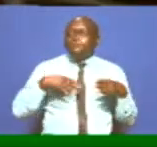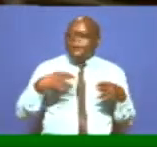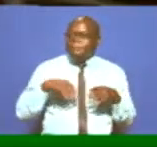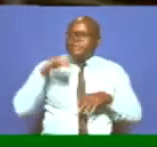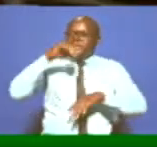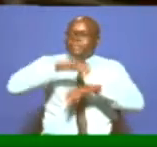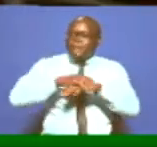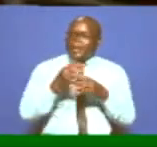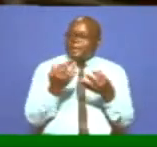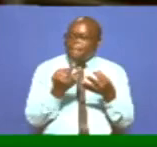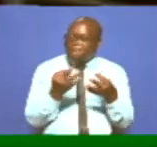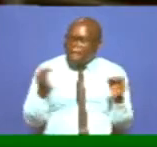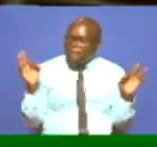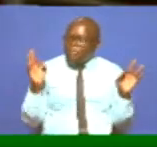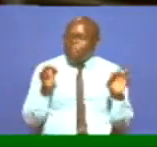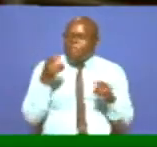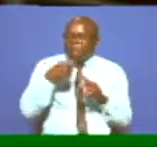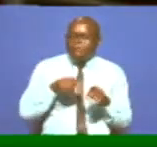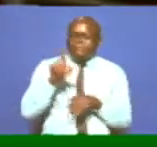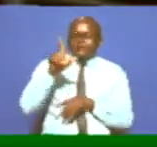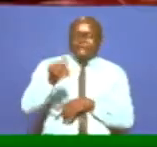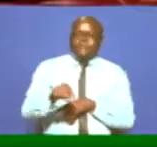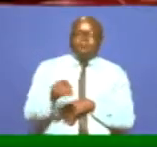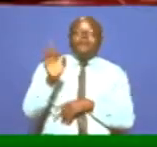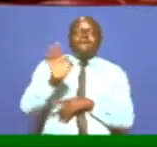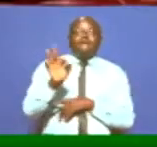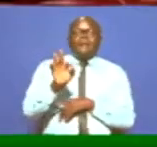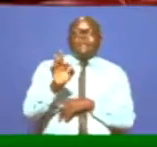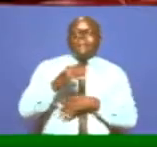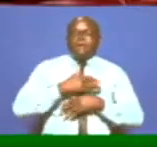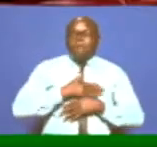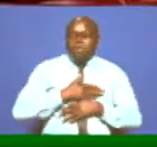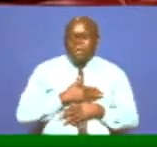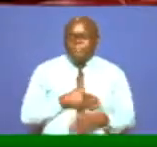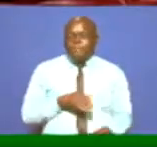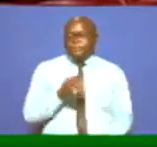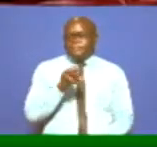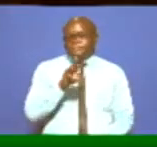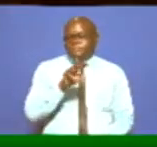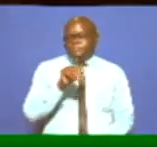kwa mambo ya fertilizer. Asante Bwana Speaker. Honorable Washiali and the Honorable Chair,